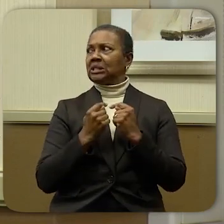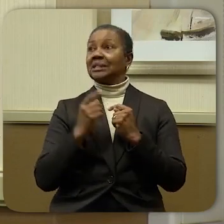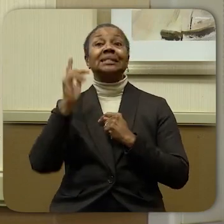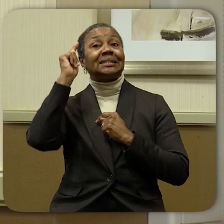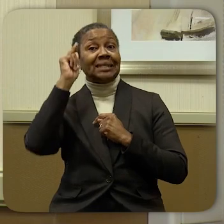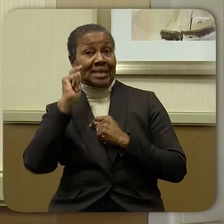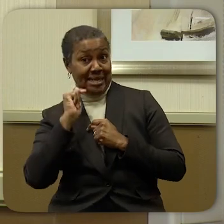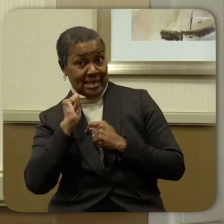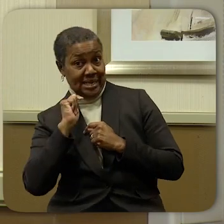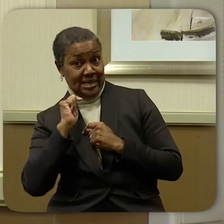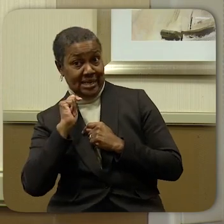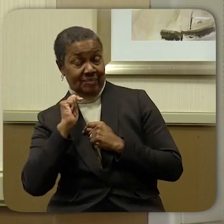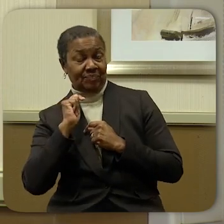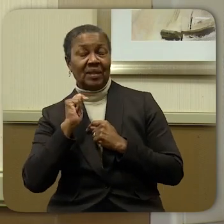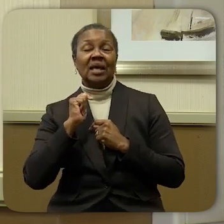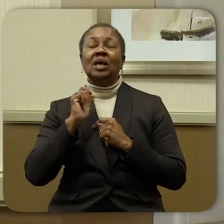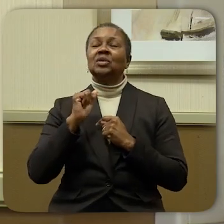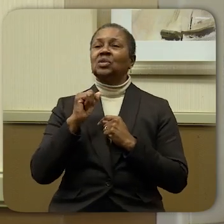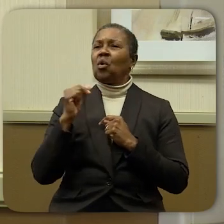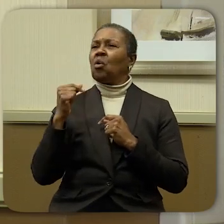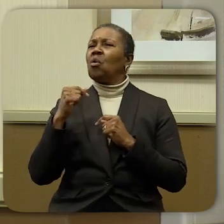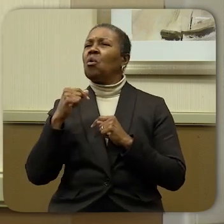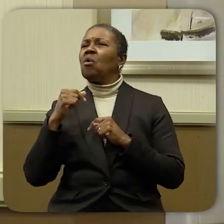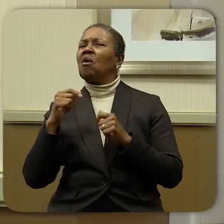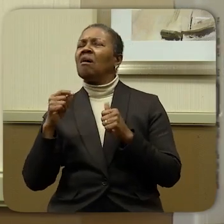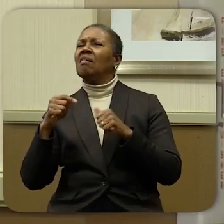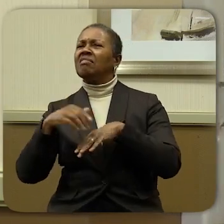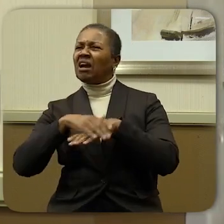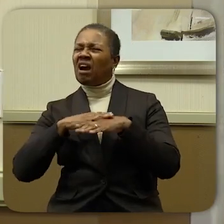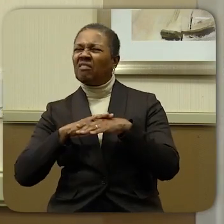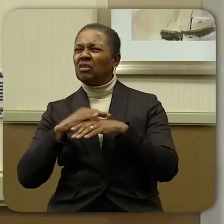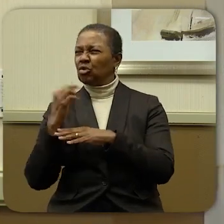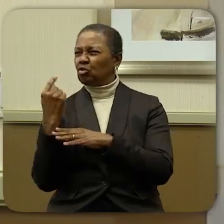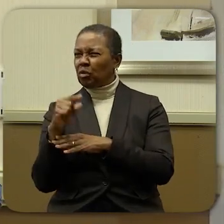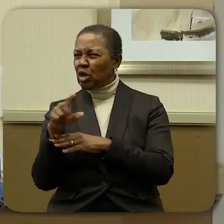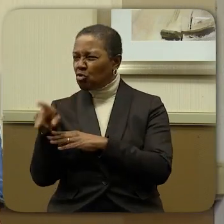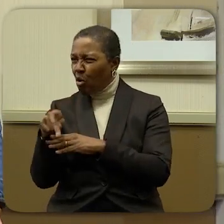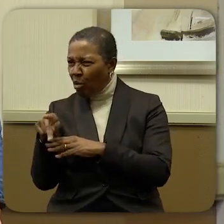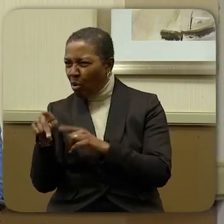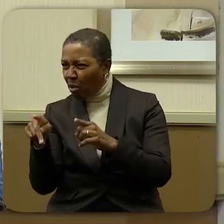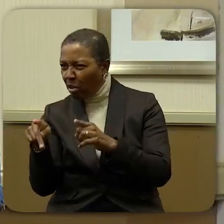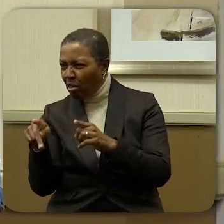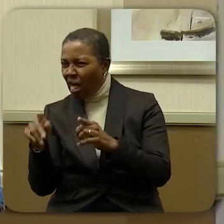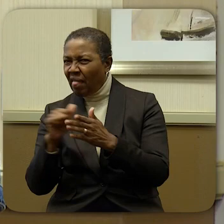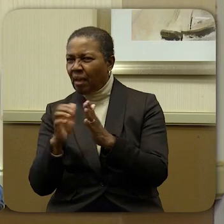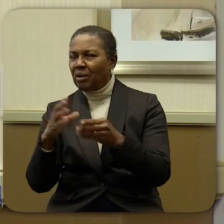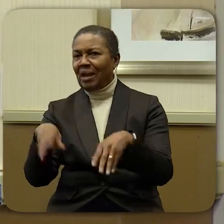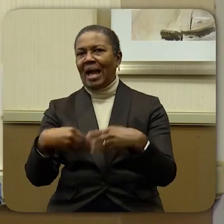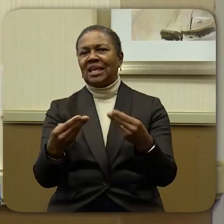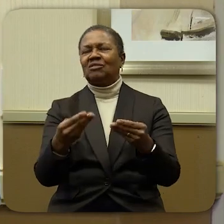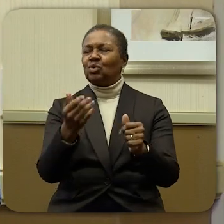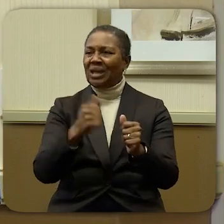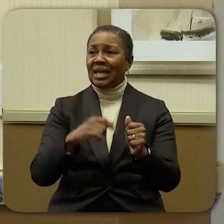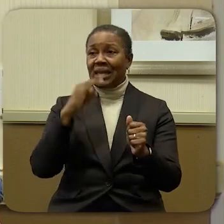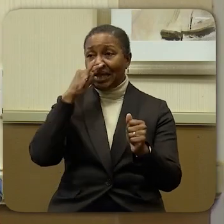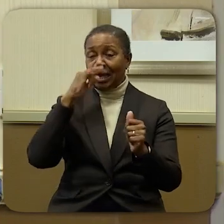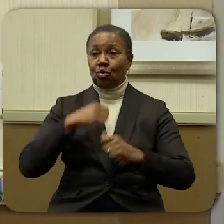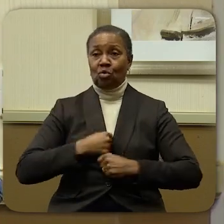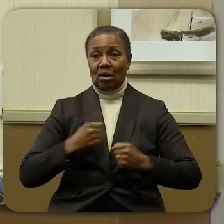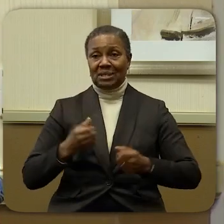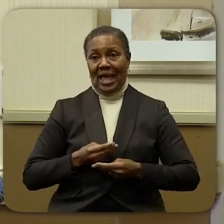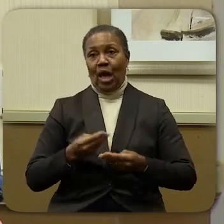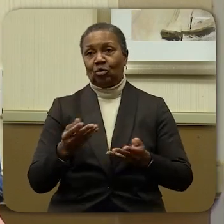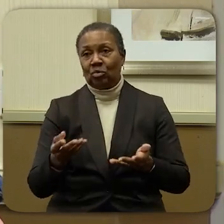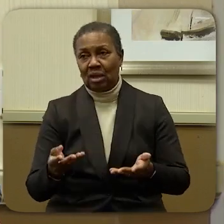Transgender Child, so either a green or a purple cover. I give that to everyone when their kid comes out. I think it's like recommended